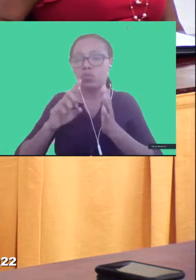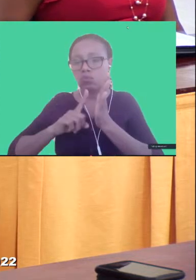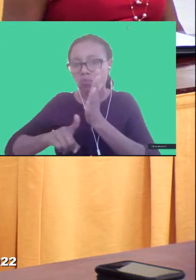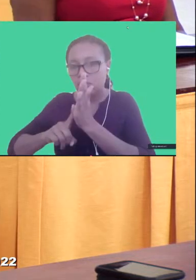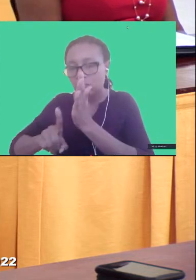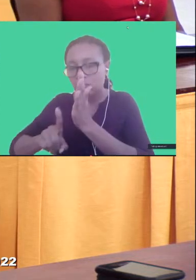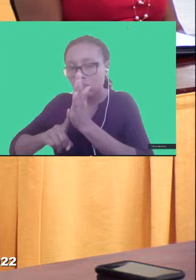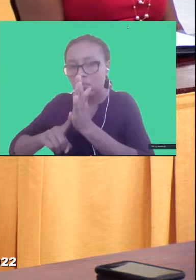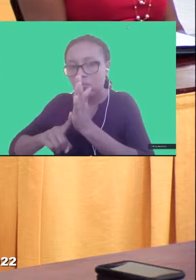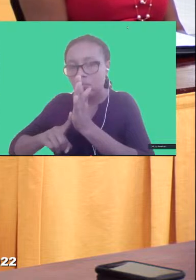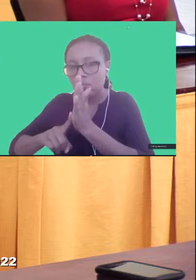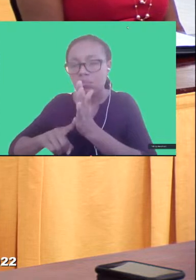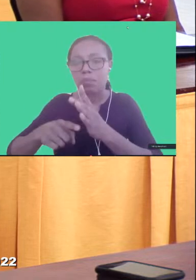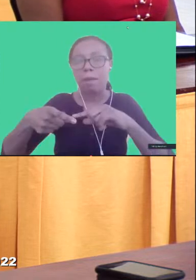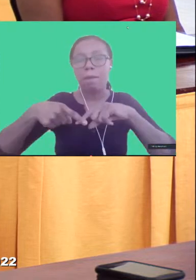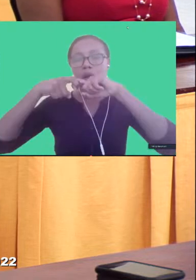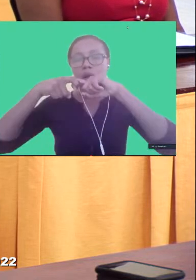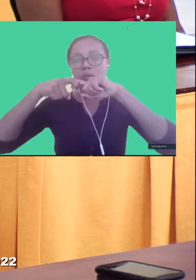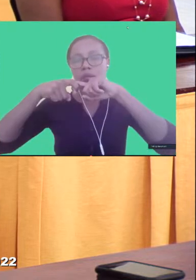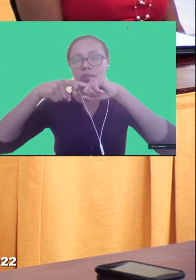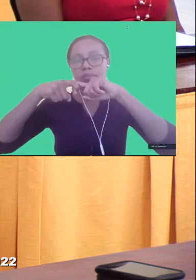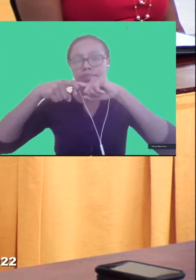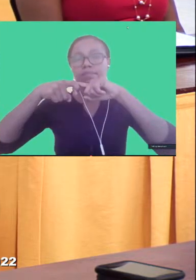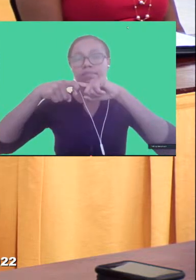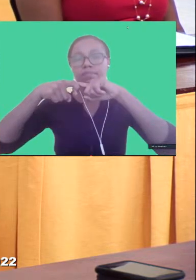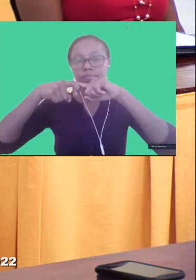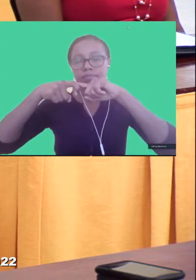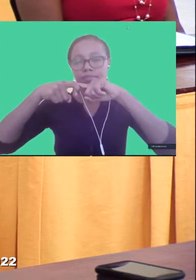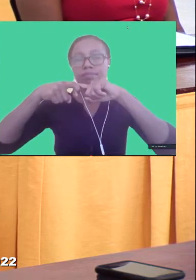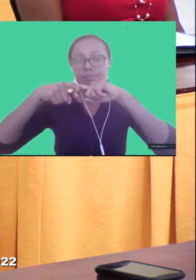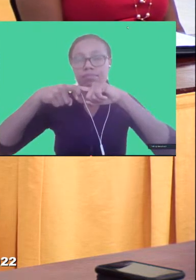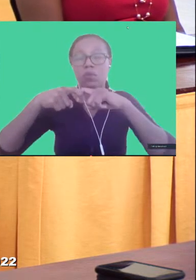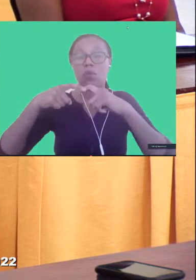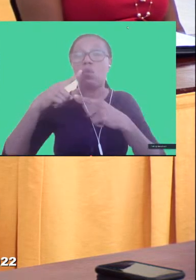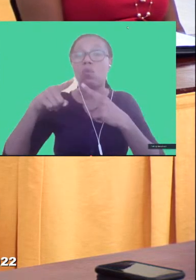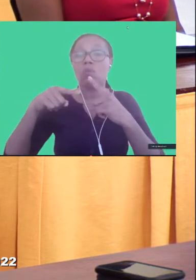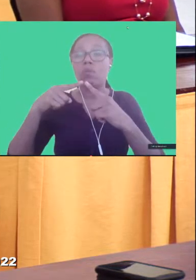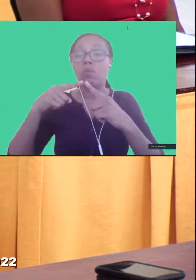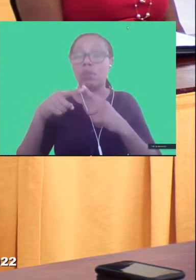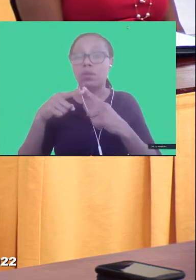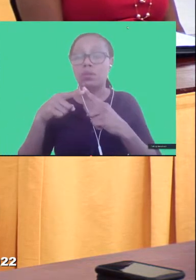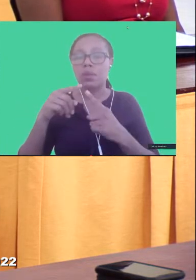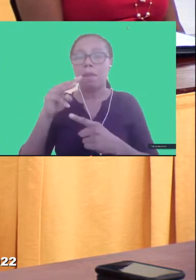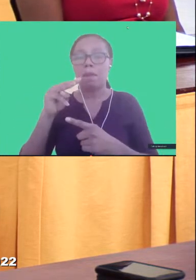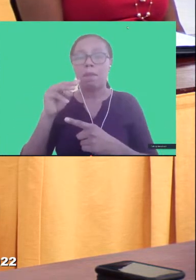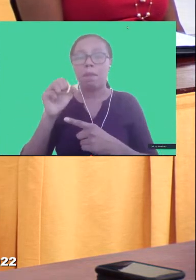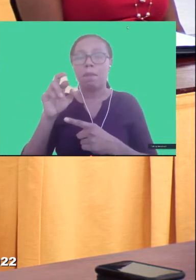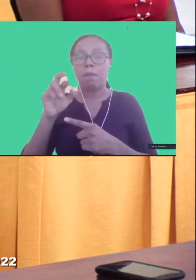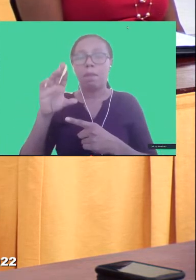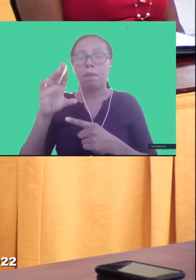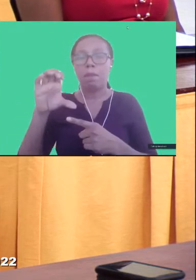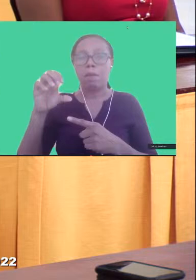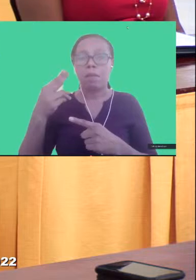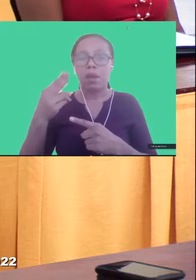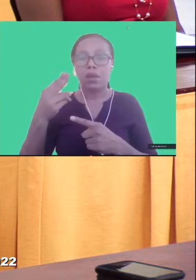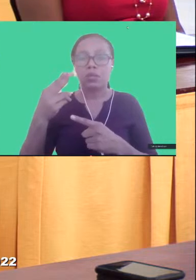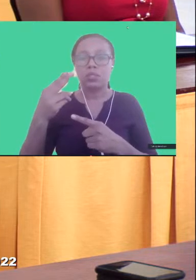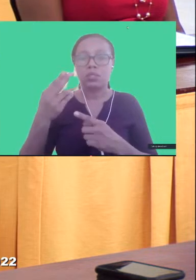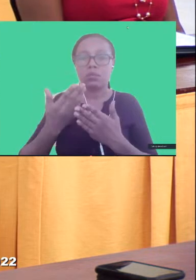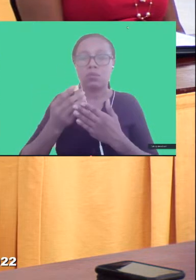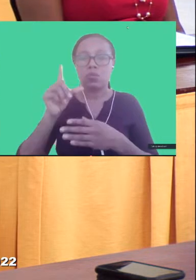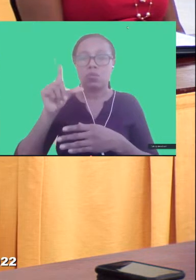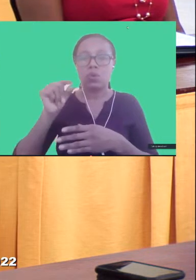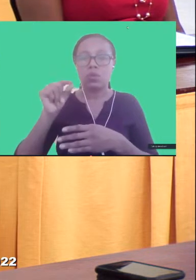between March or April of last year and now. We expect that in the second quarter of this